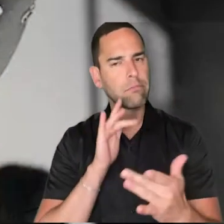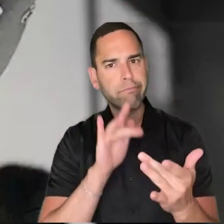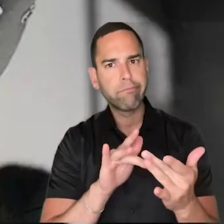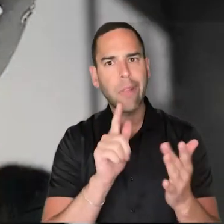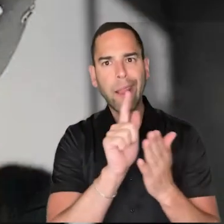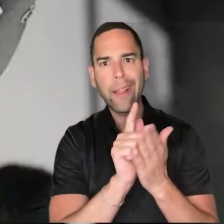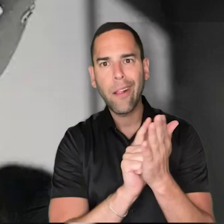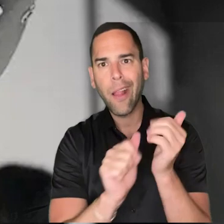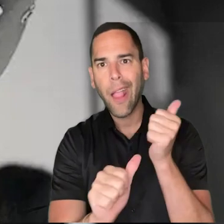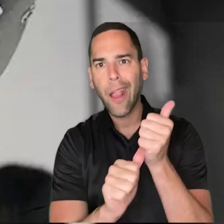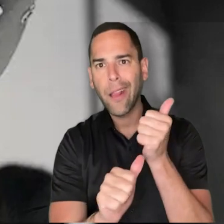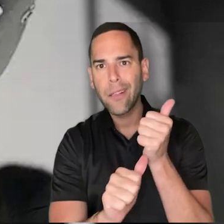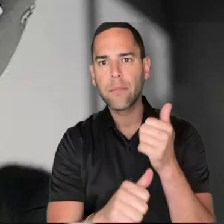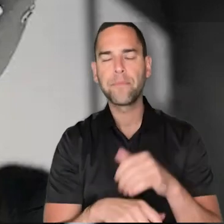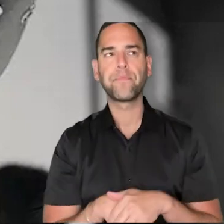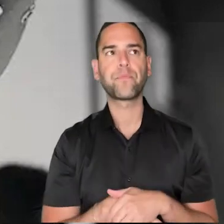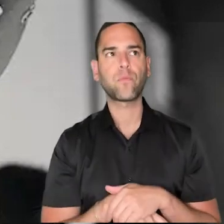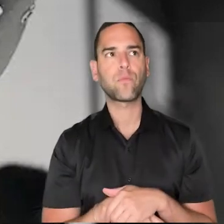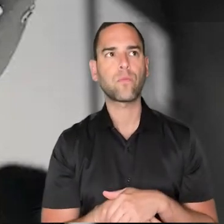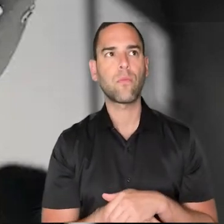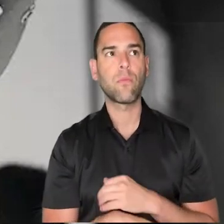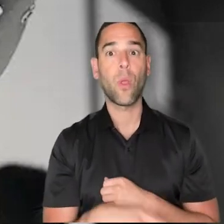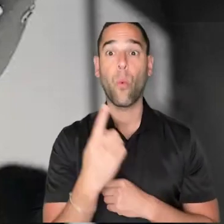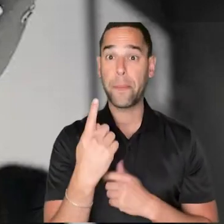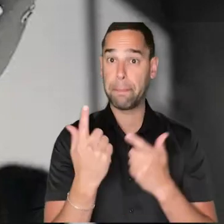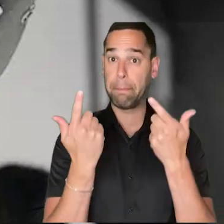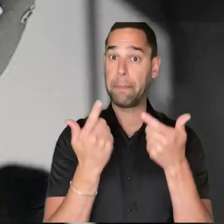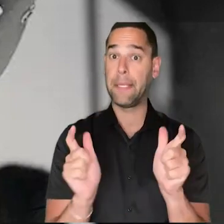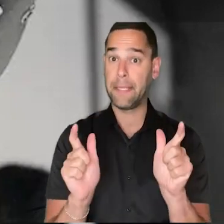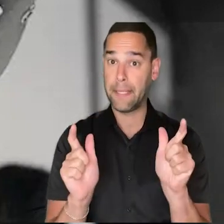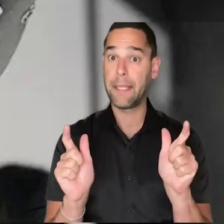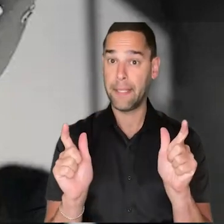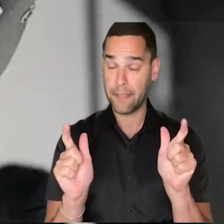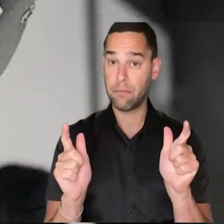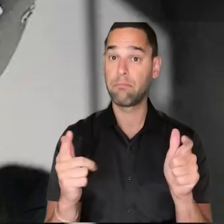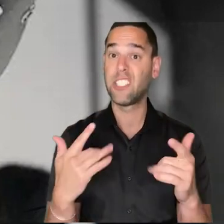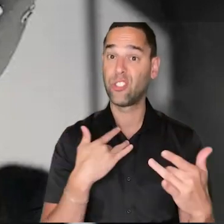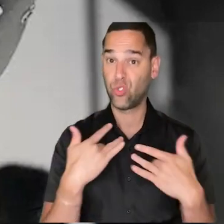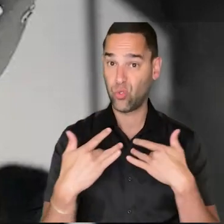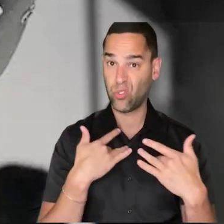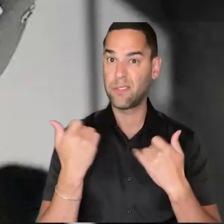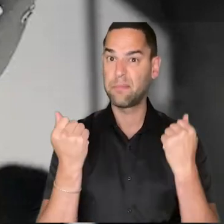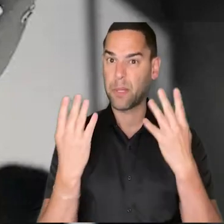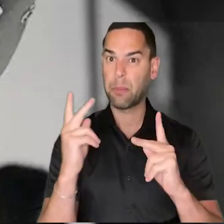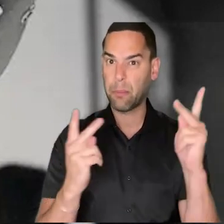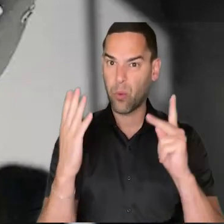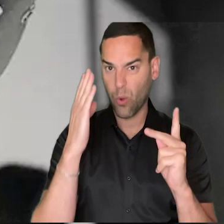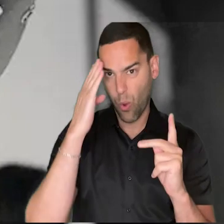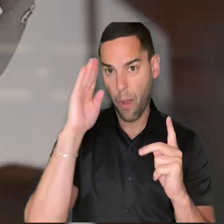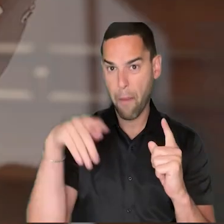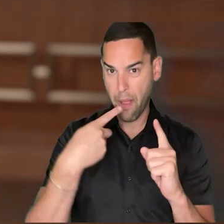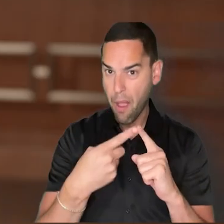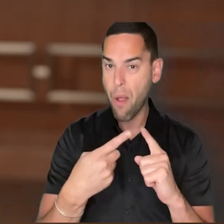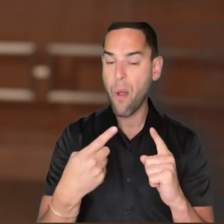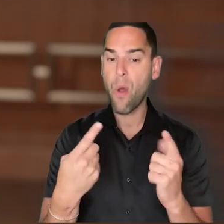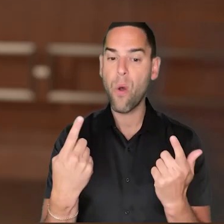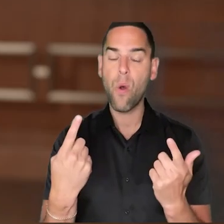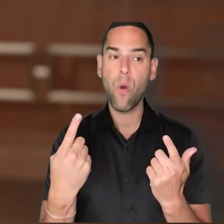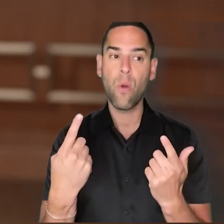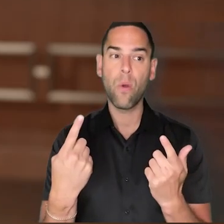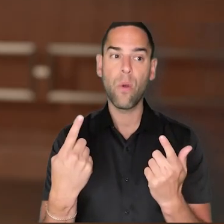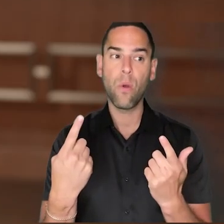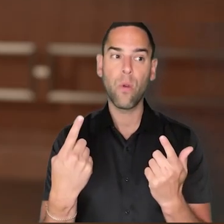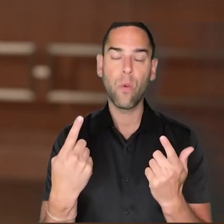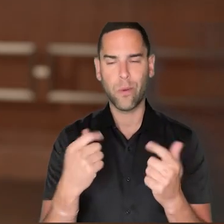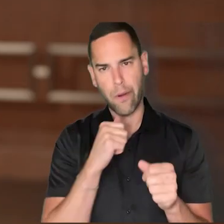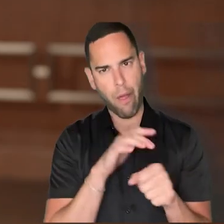and reaching out to legal aid and many other places. And I think one of the biggest issues that many people know about, not as